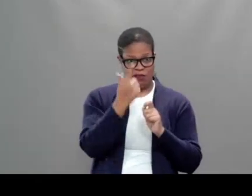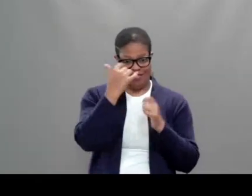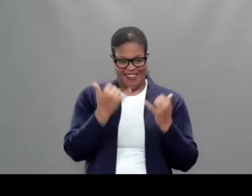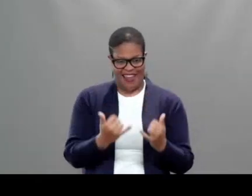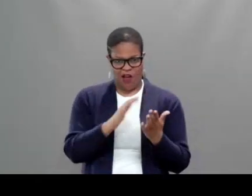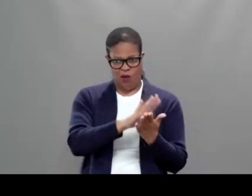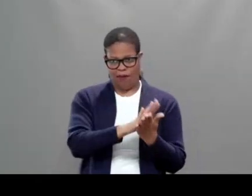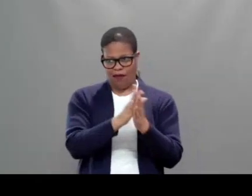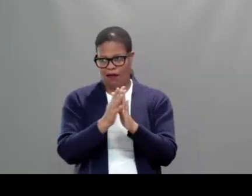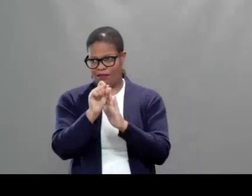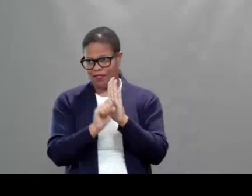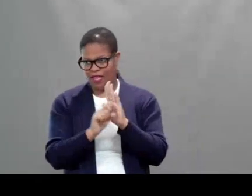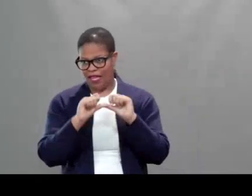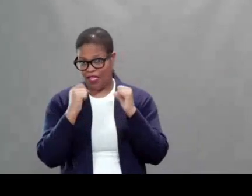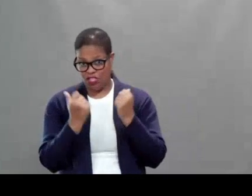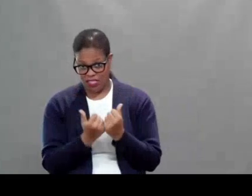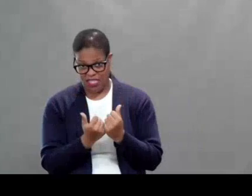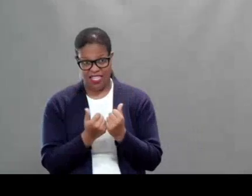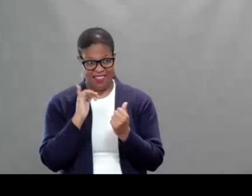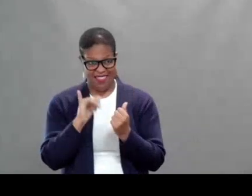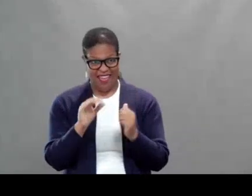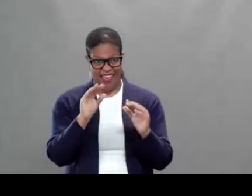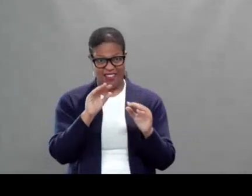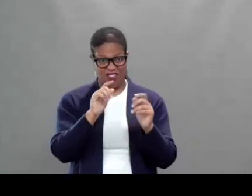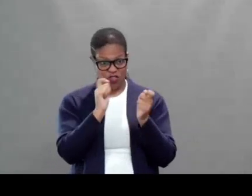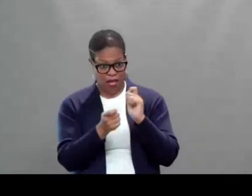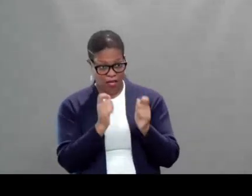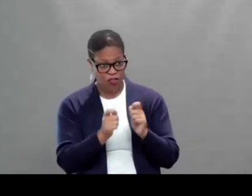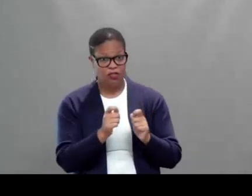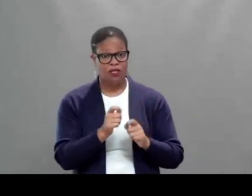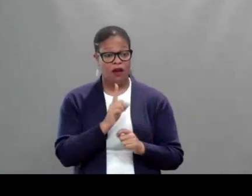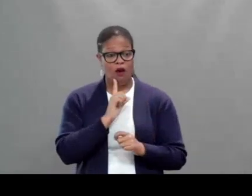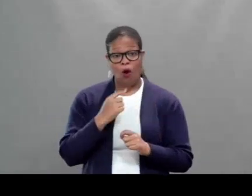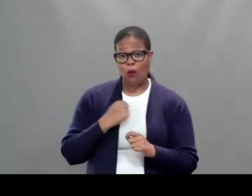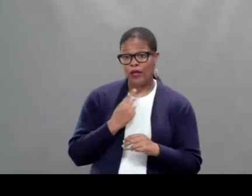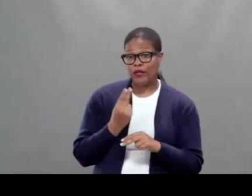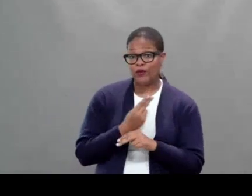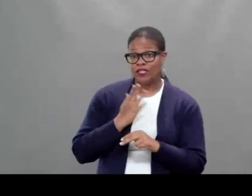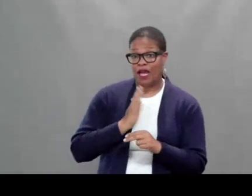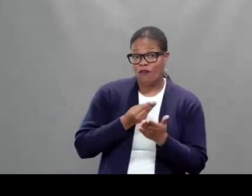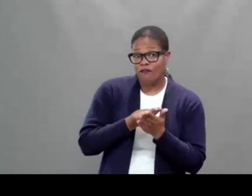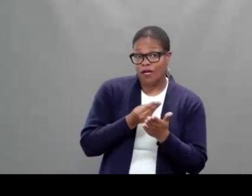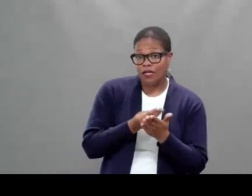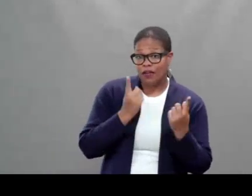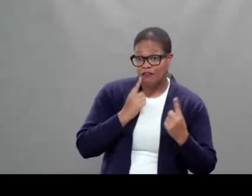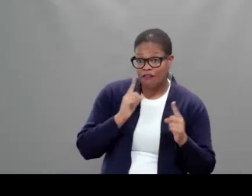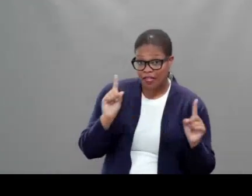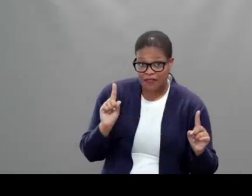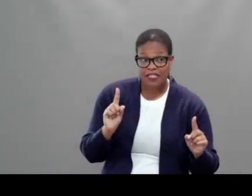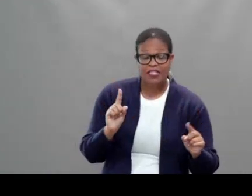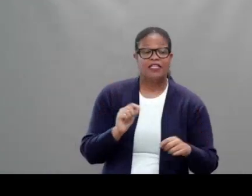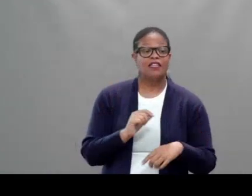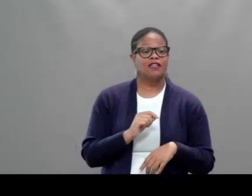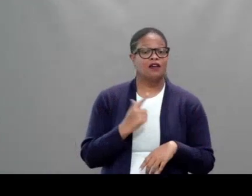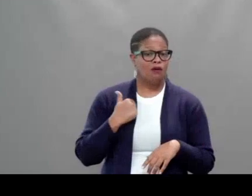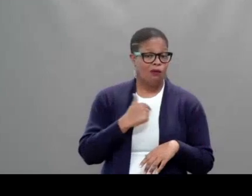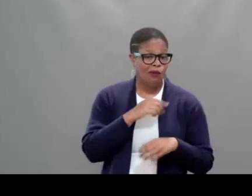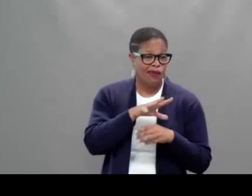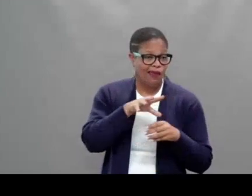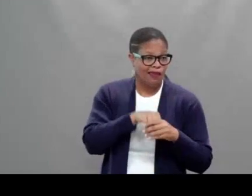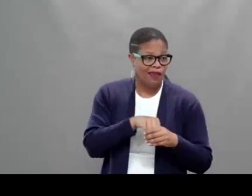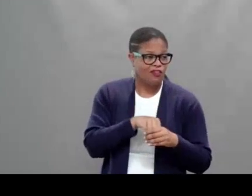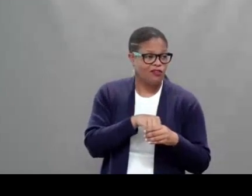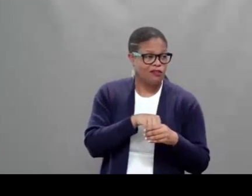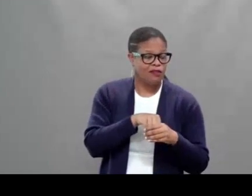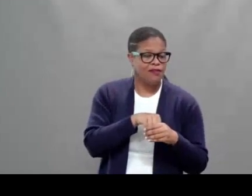state agency. Are we using our funding effectively? Are we, engaging